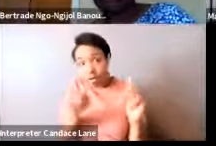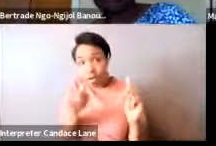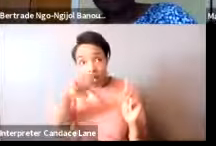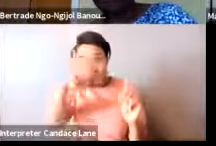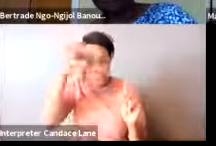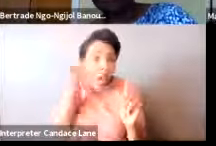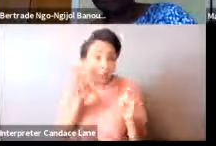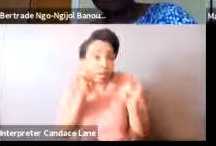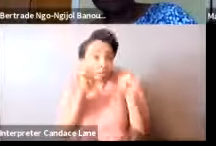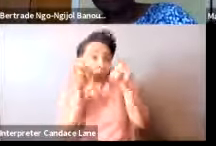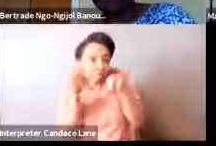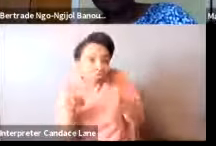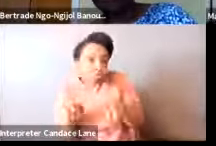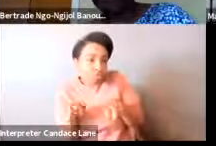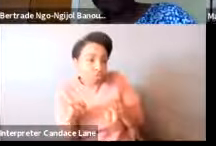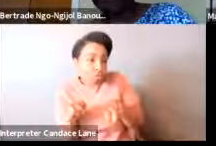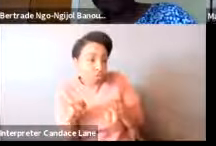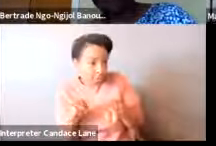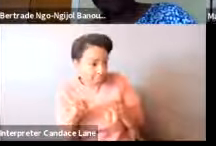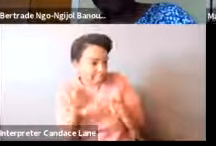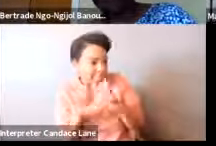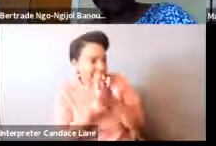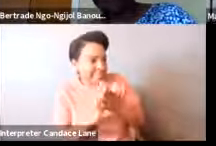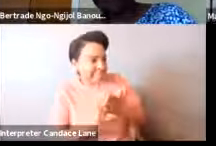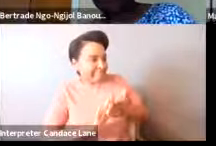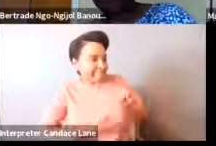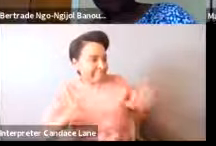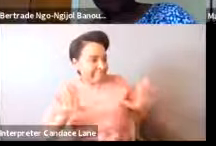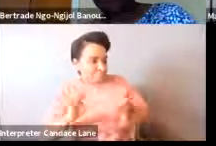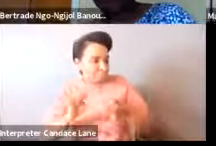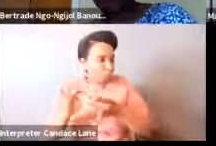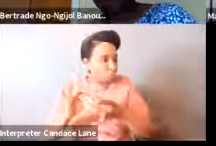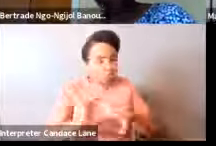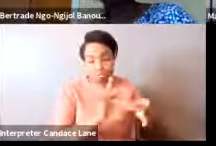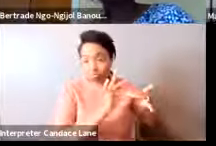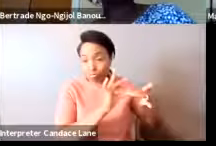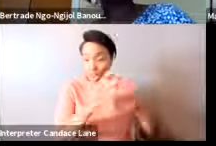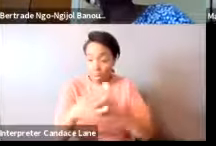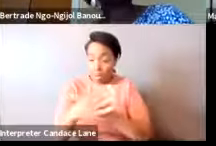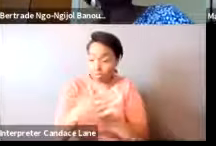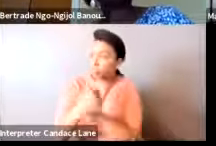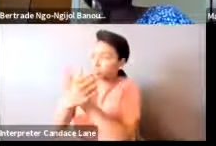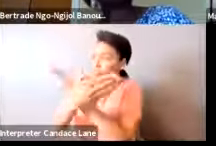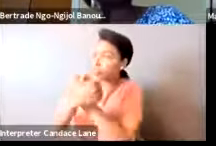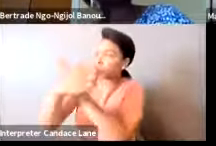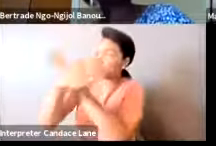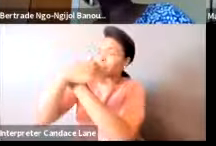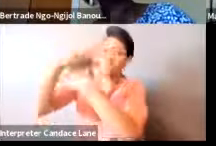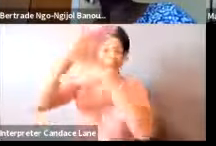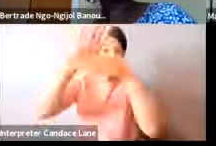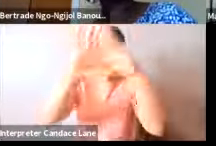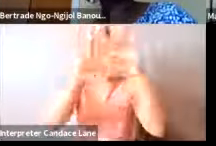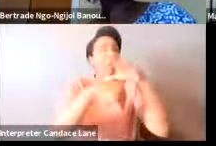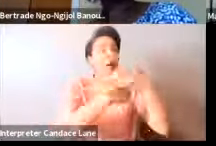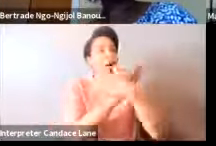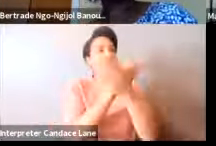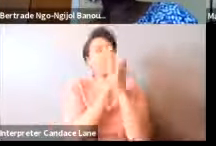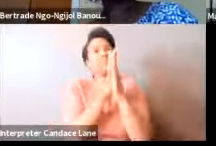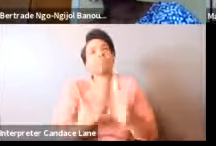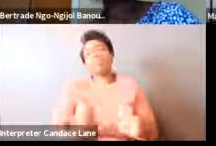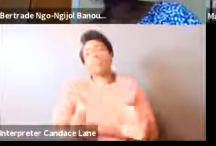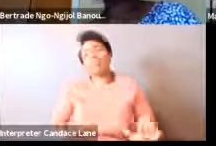the once hunted, butterflies dancing gracefully with the once haunted. Because of you, I believe in the